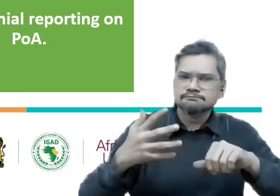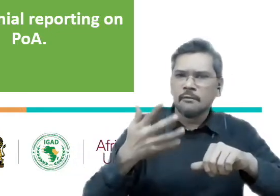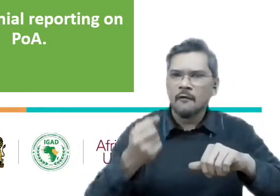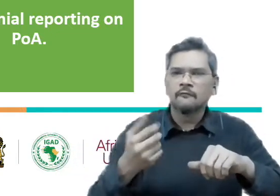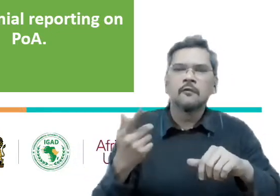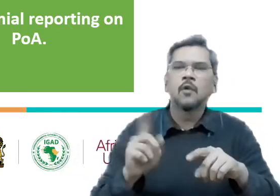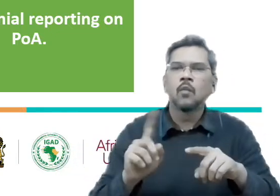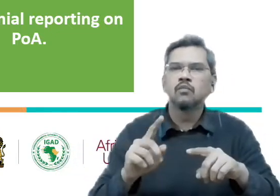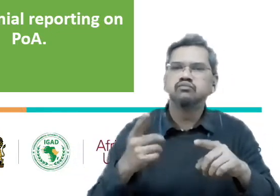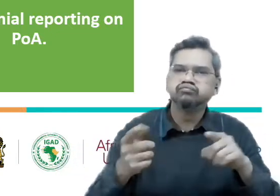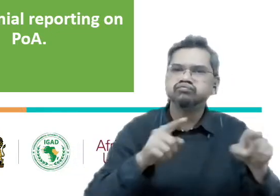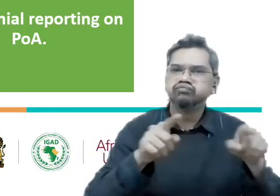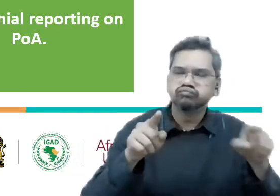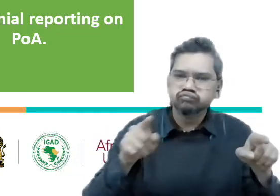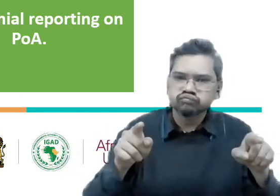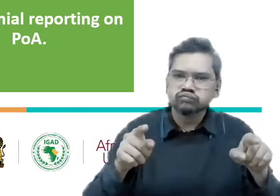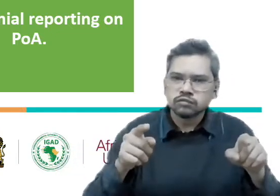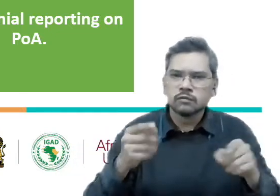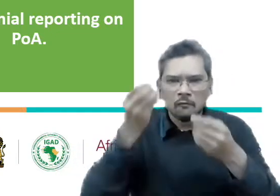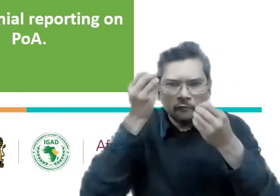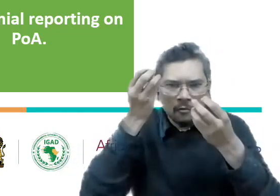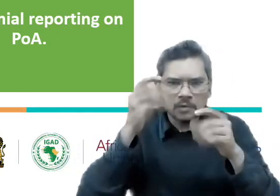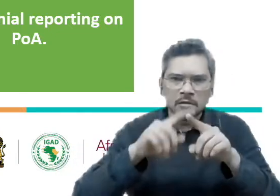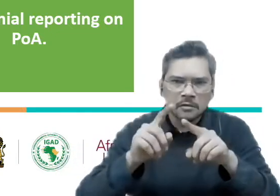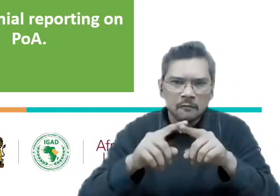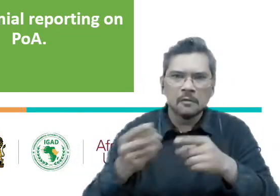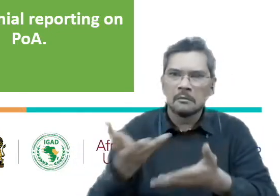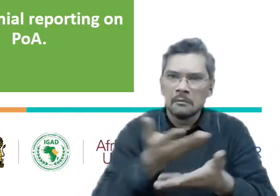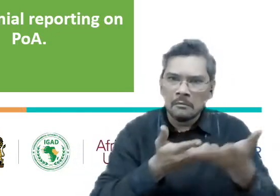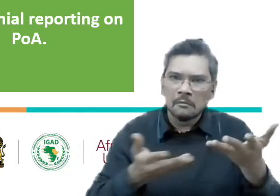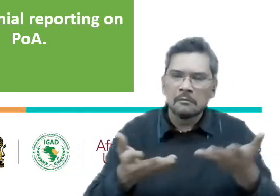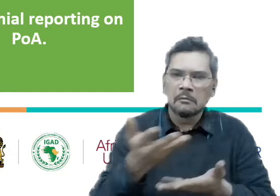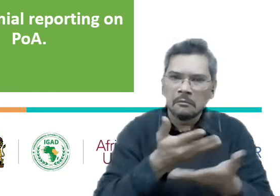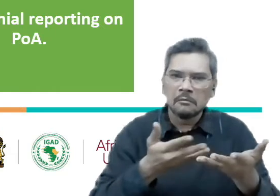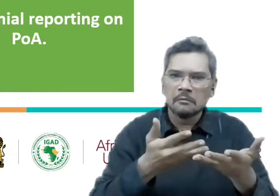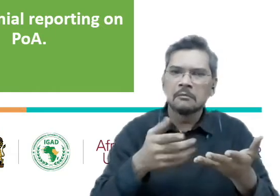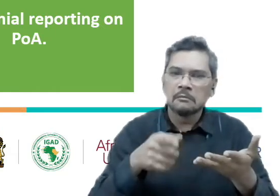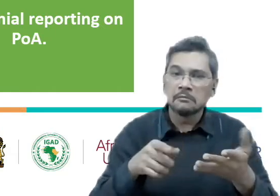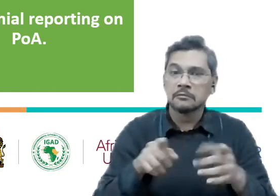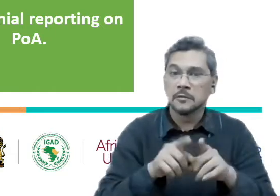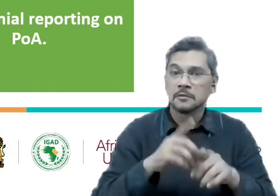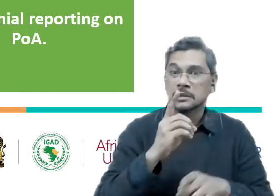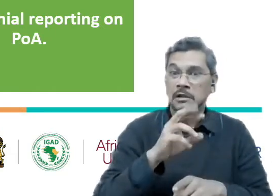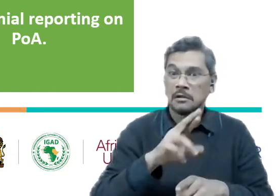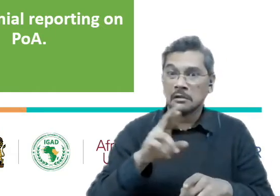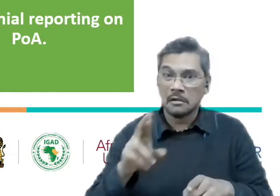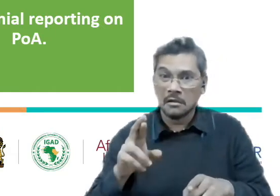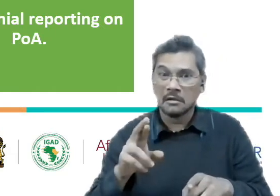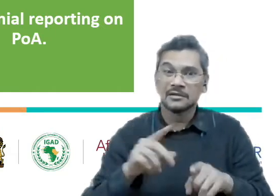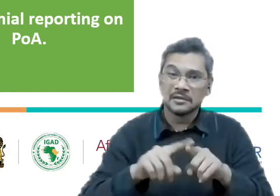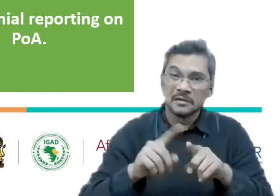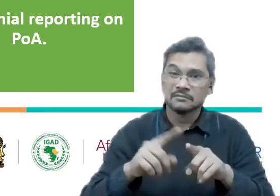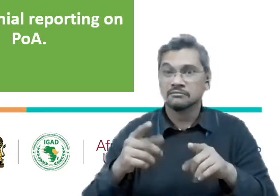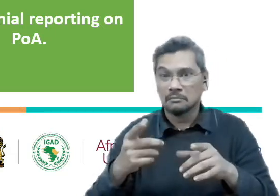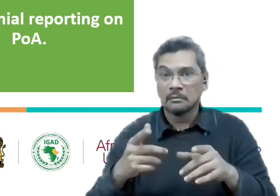sharing mechanisms, and then science-driven disaster risk reduction, inventory and mainstreaming of DRR,